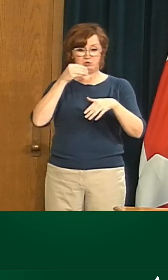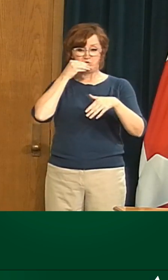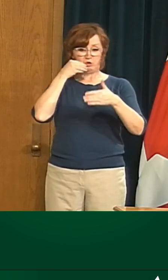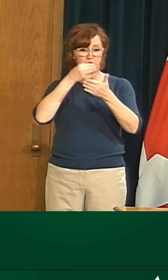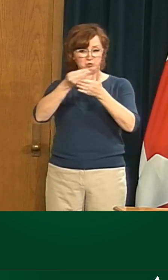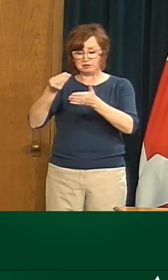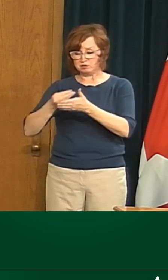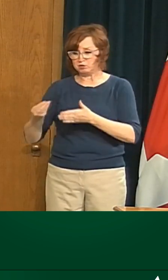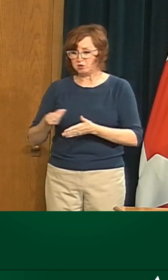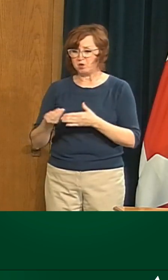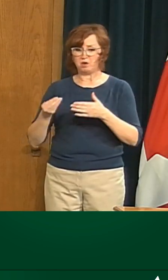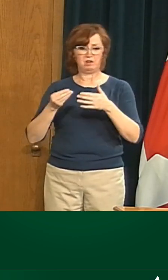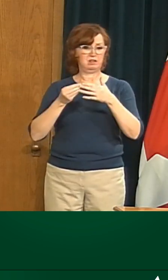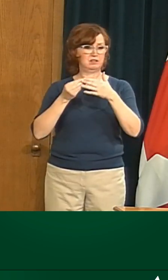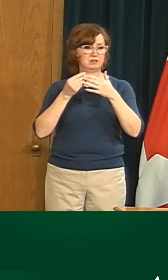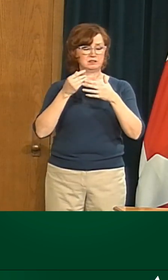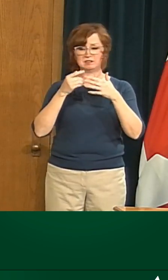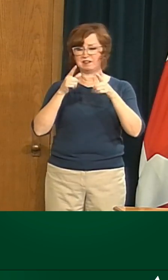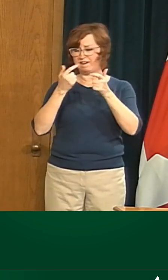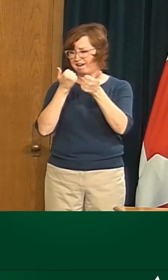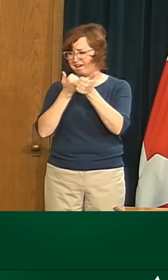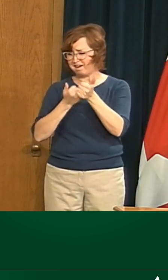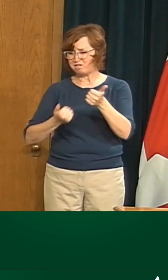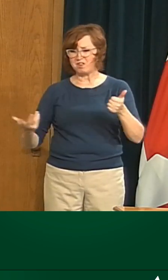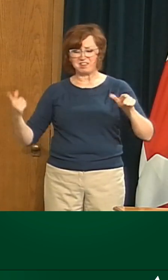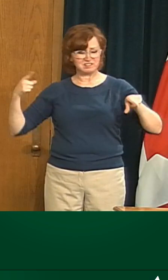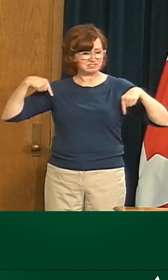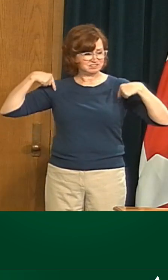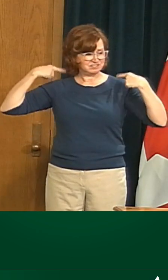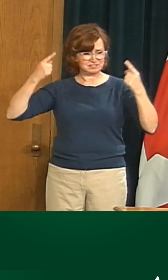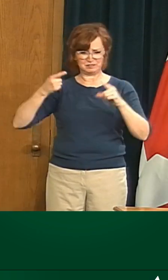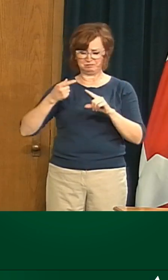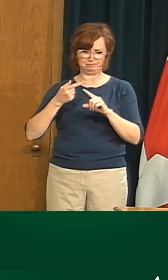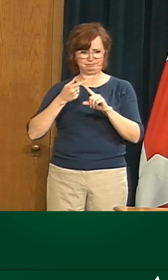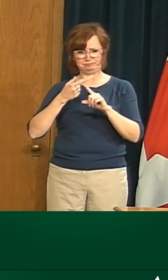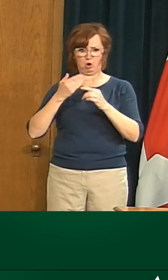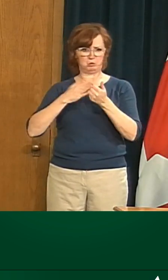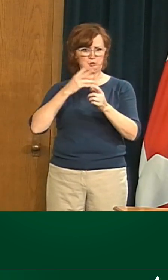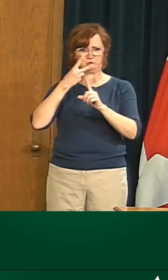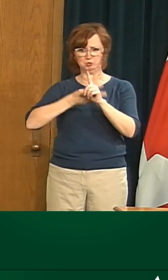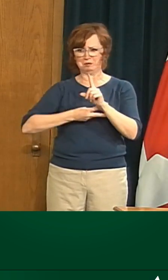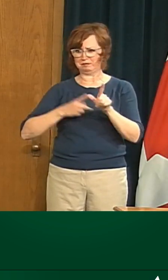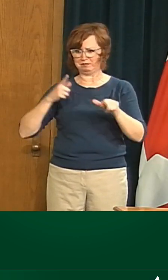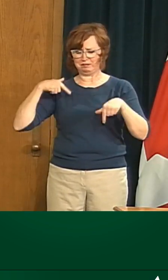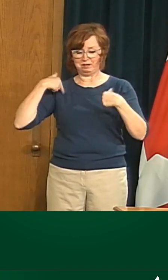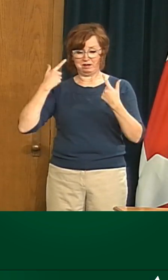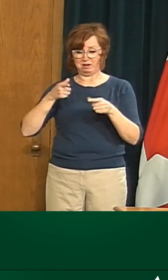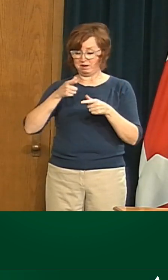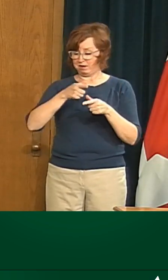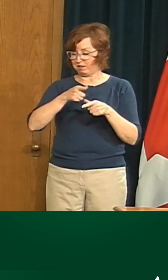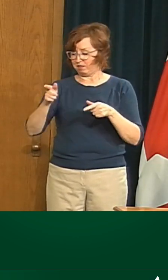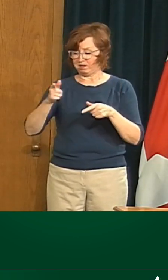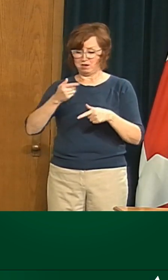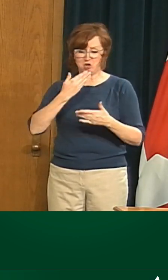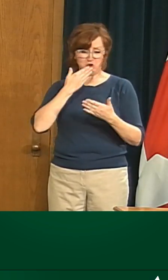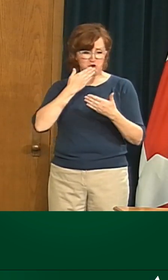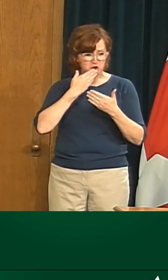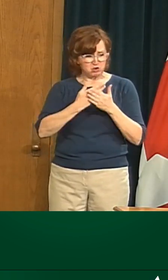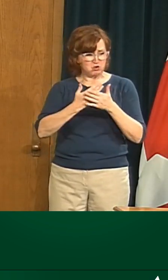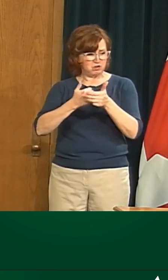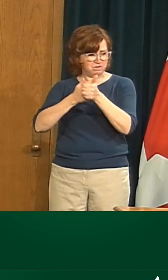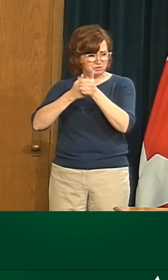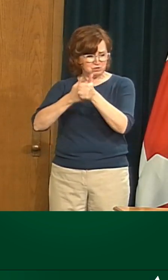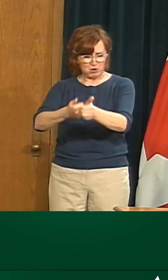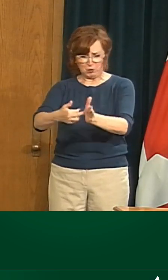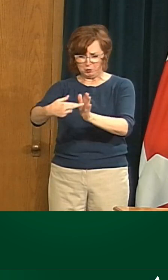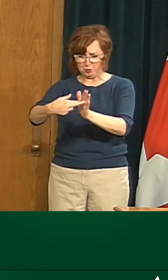in virtually all cases, with respect to adhering to good physical distancing recommendations and adhering to ensuring